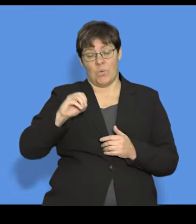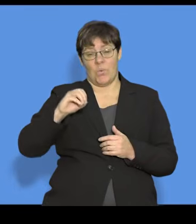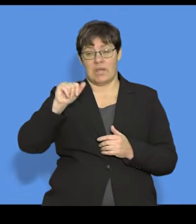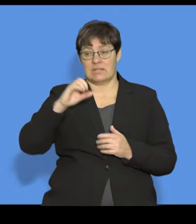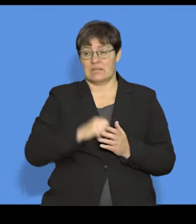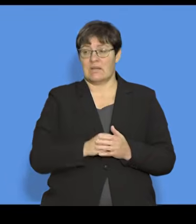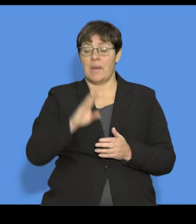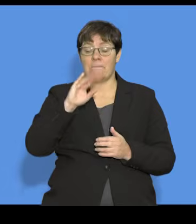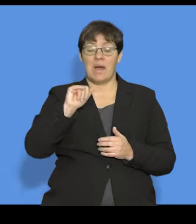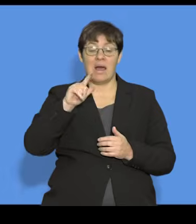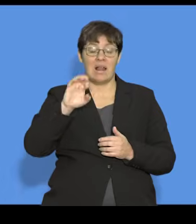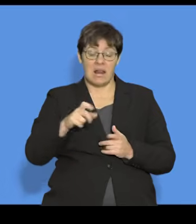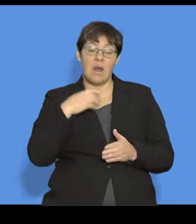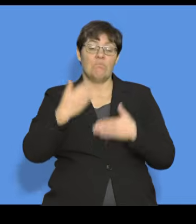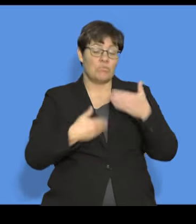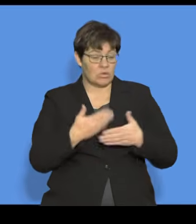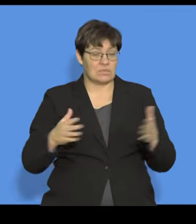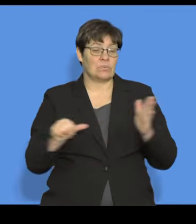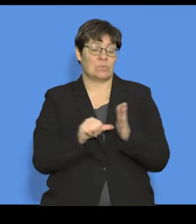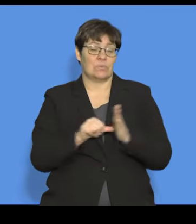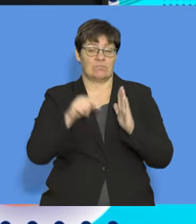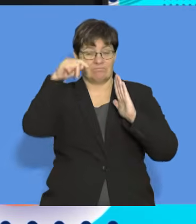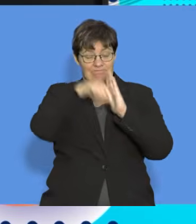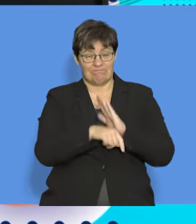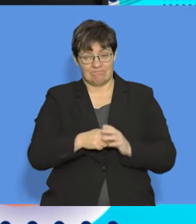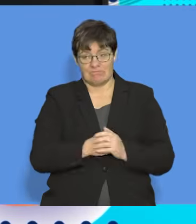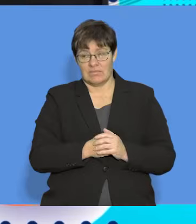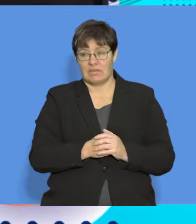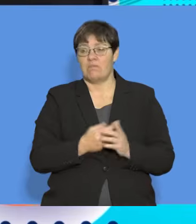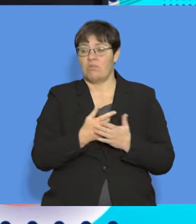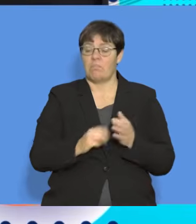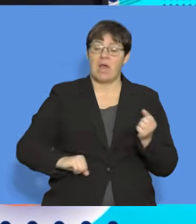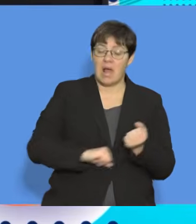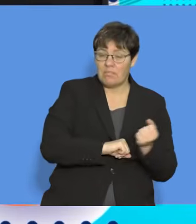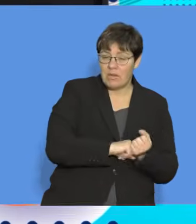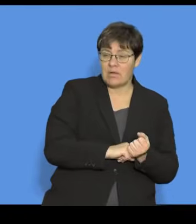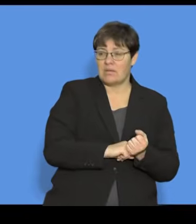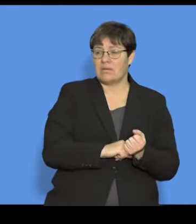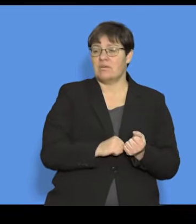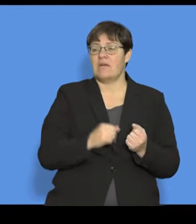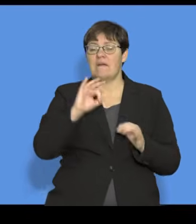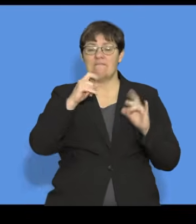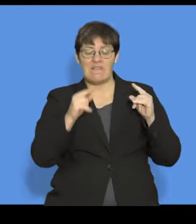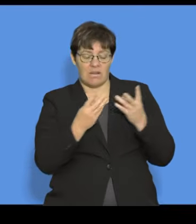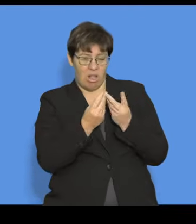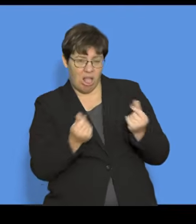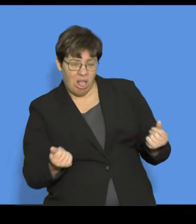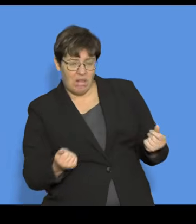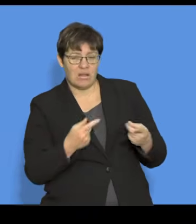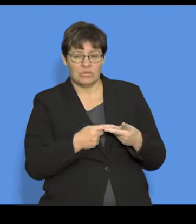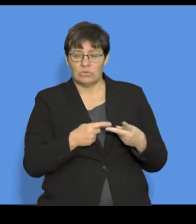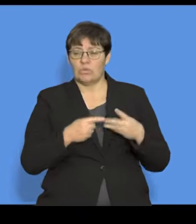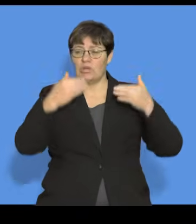that bile has a number of functions in the process of digestion, which we will look at in detail, from aiding in emulsifying